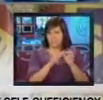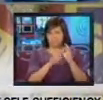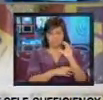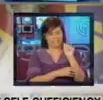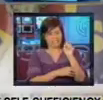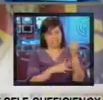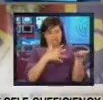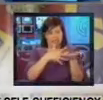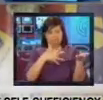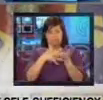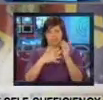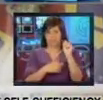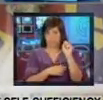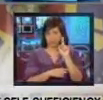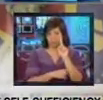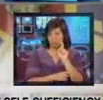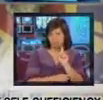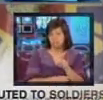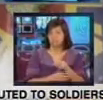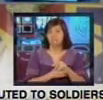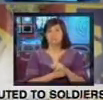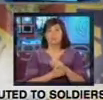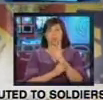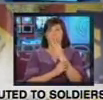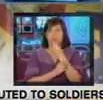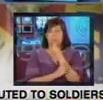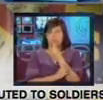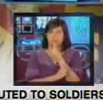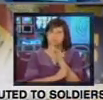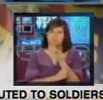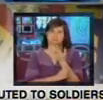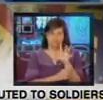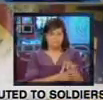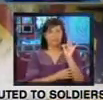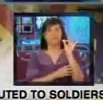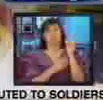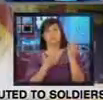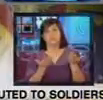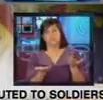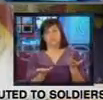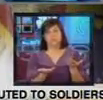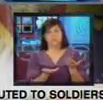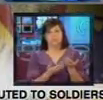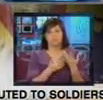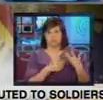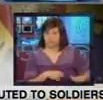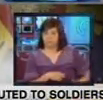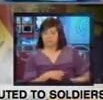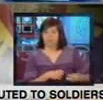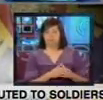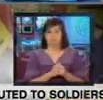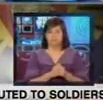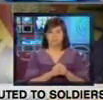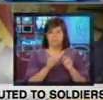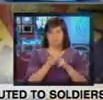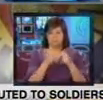cases are filed against the people who are found to be corrupt? Well,